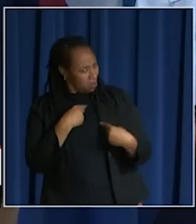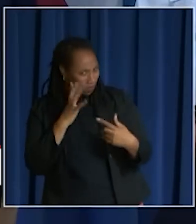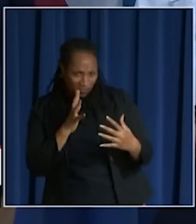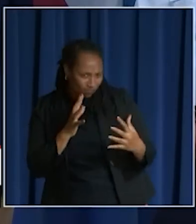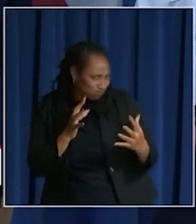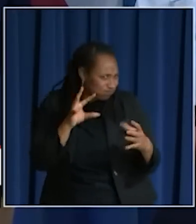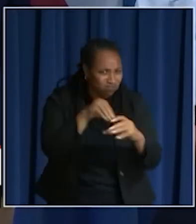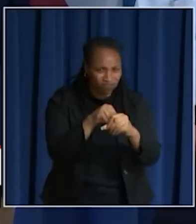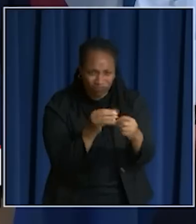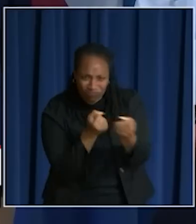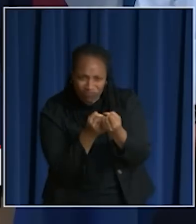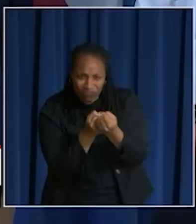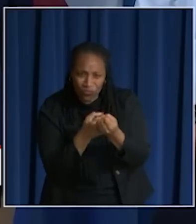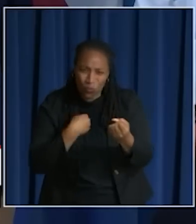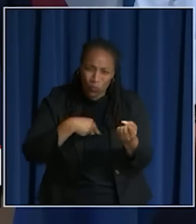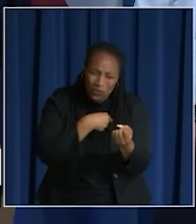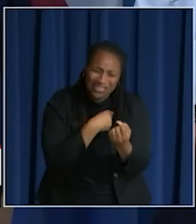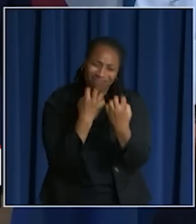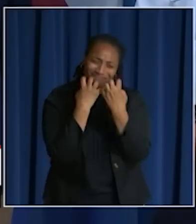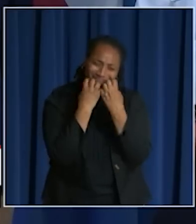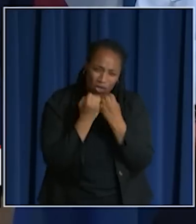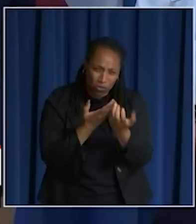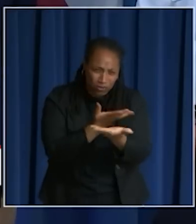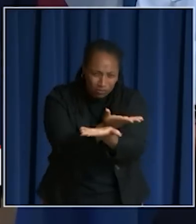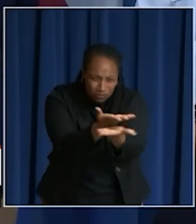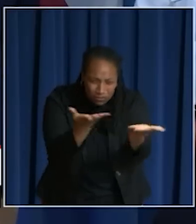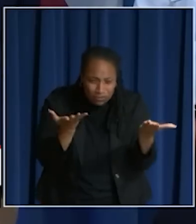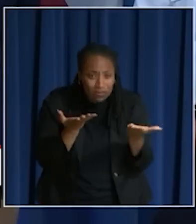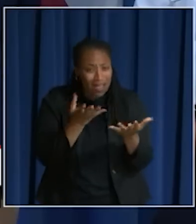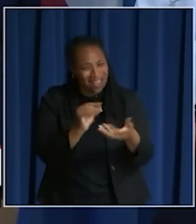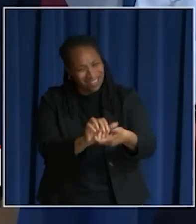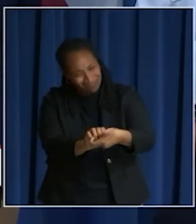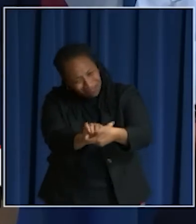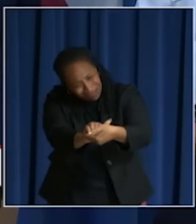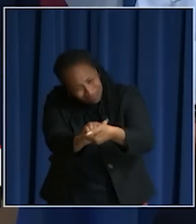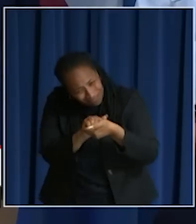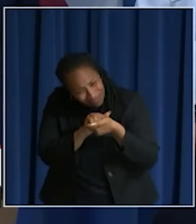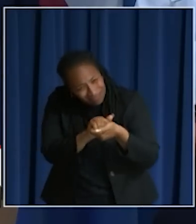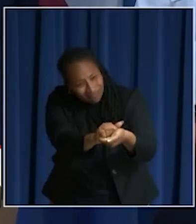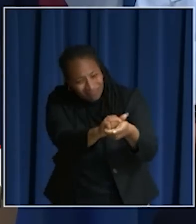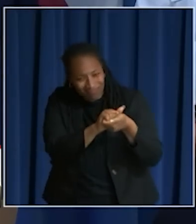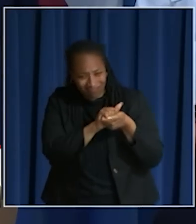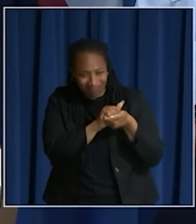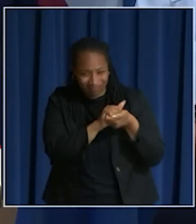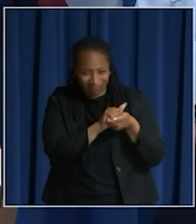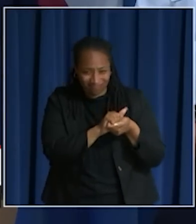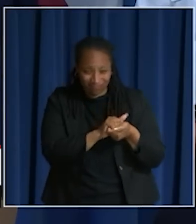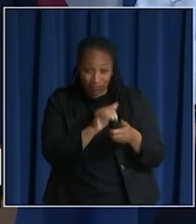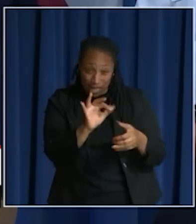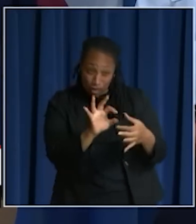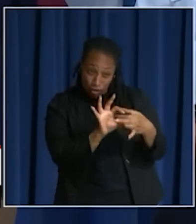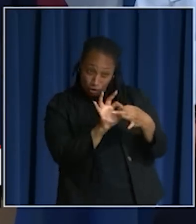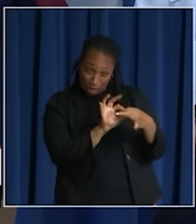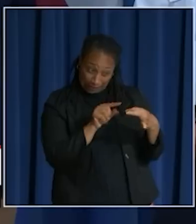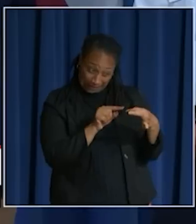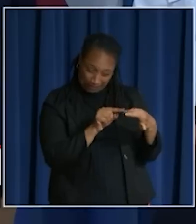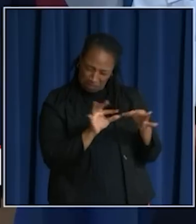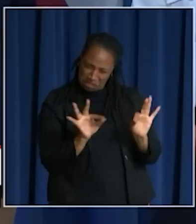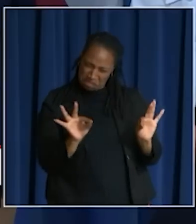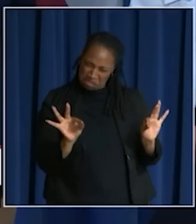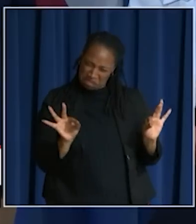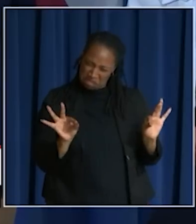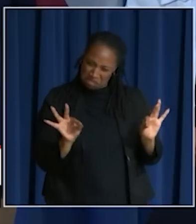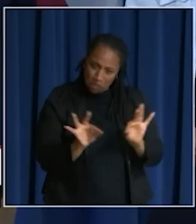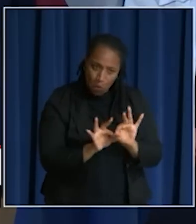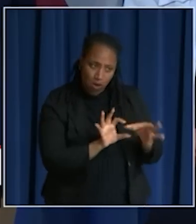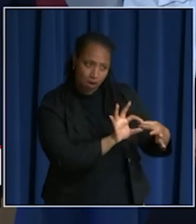with the Metropolitan Police Department up to this point. Those relationships are very, very important to us, and we want to continue